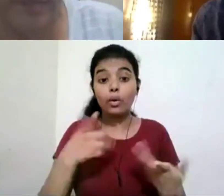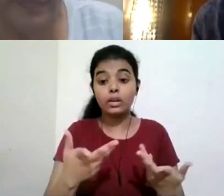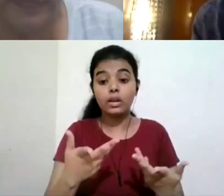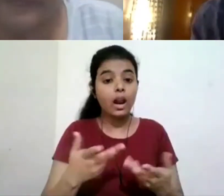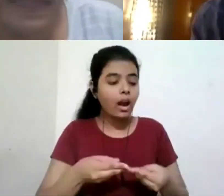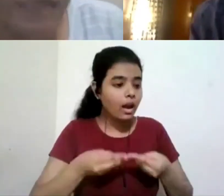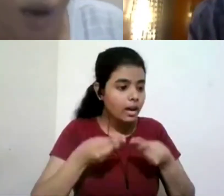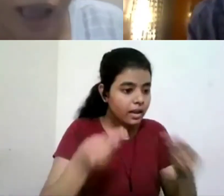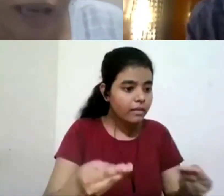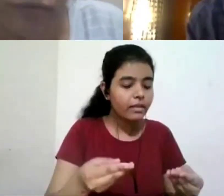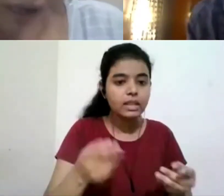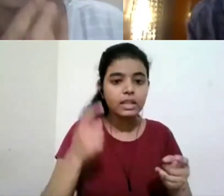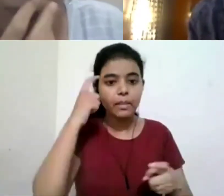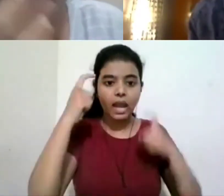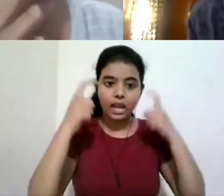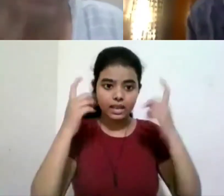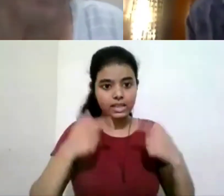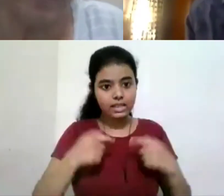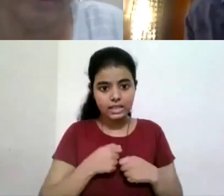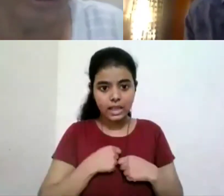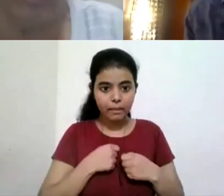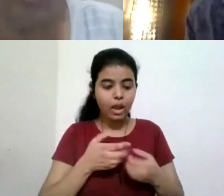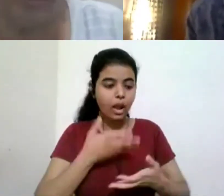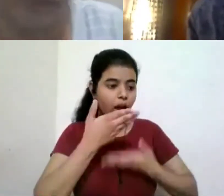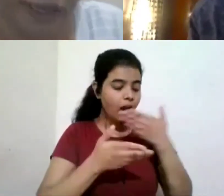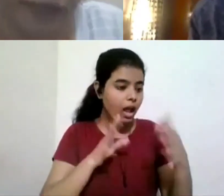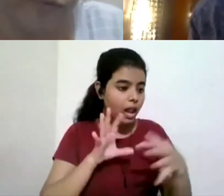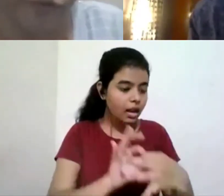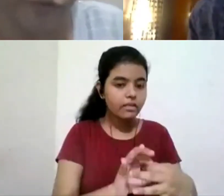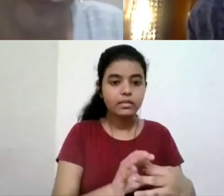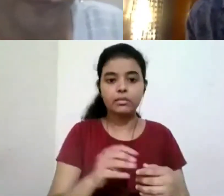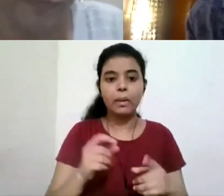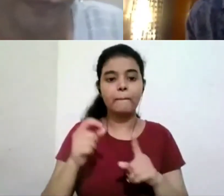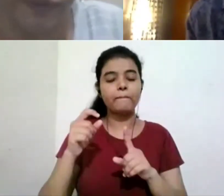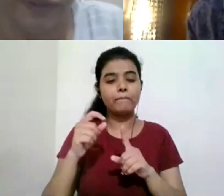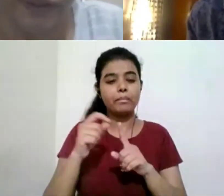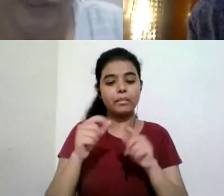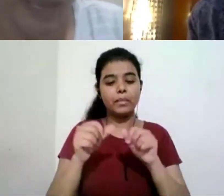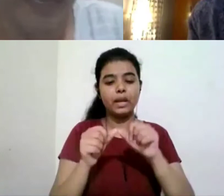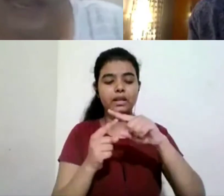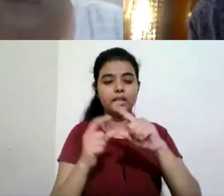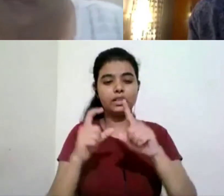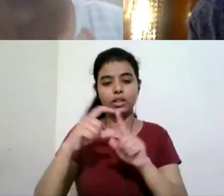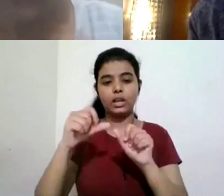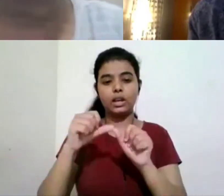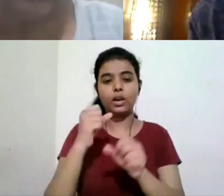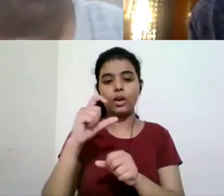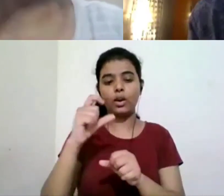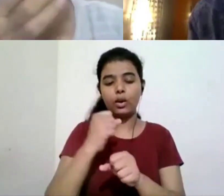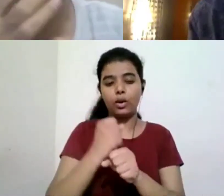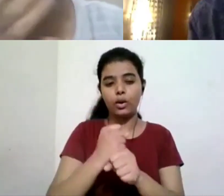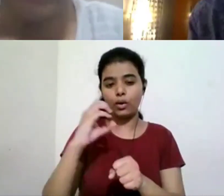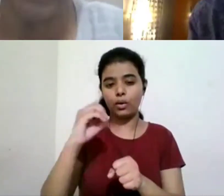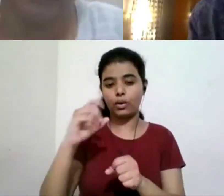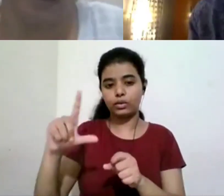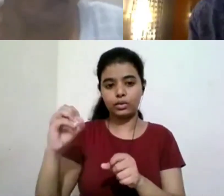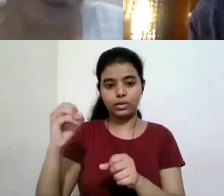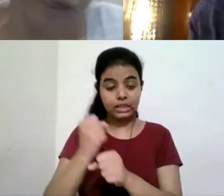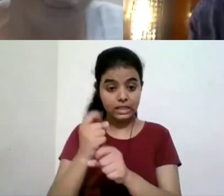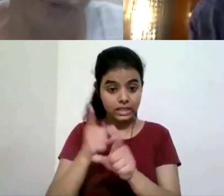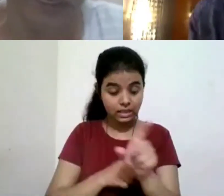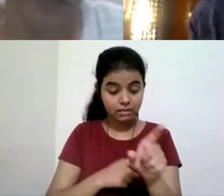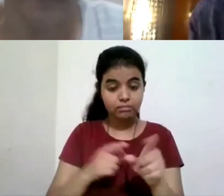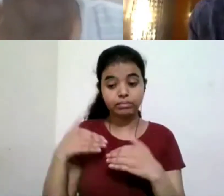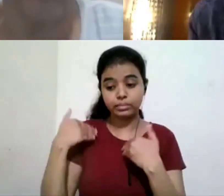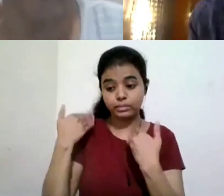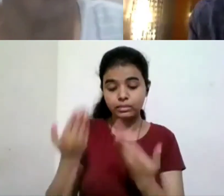think. That's how I have done all my pedagogy all my life. And I have been like, you know, my colleagues, a lot of my